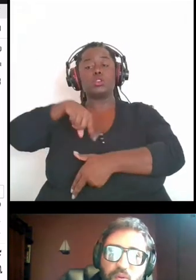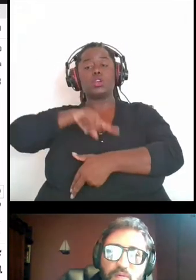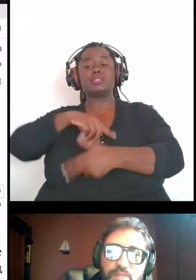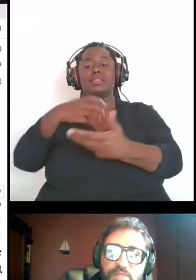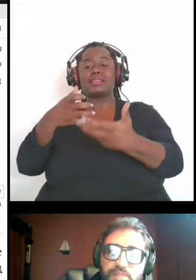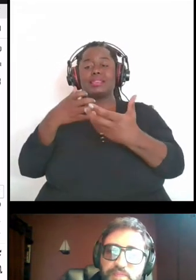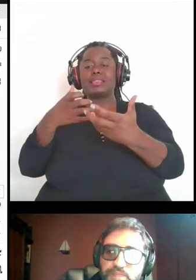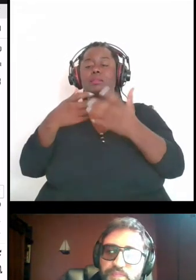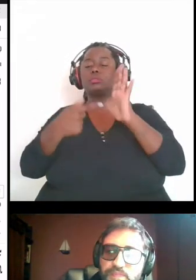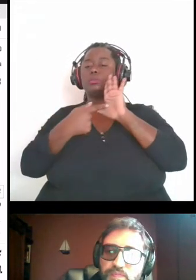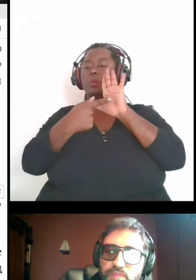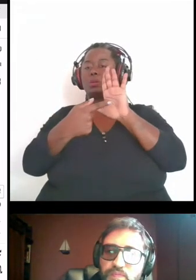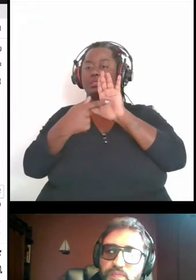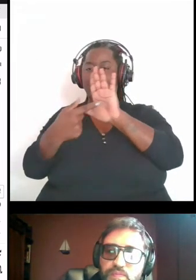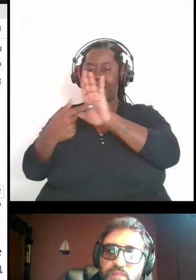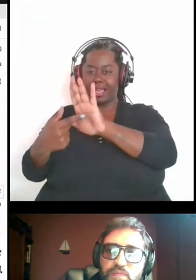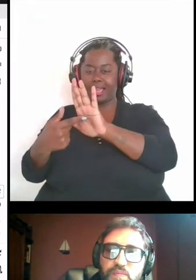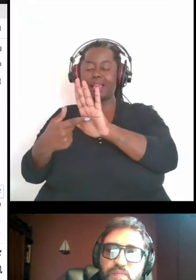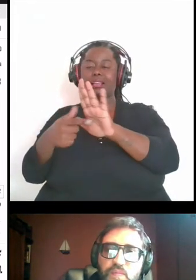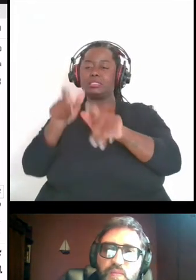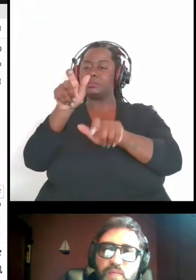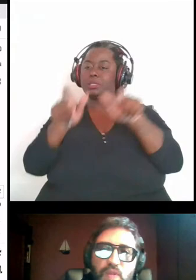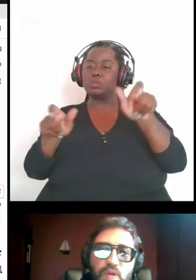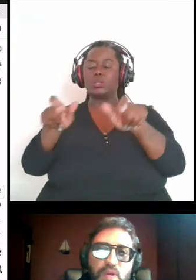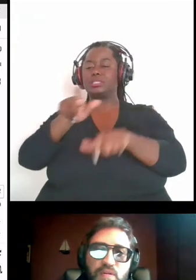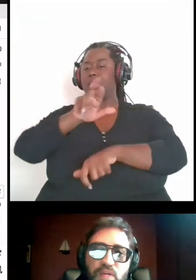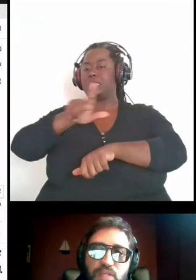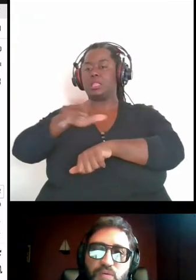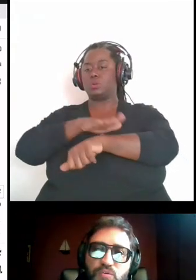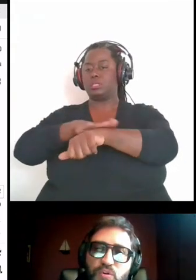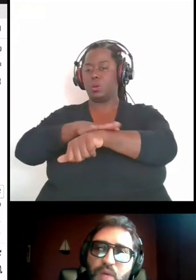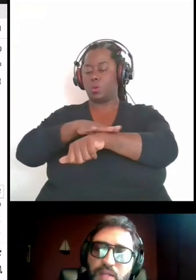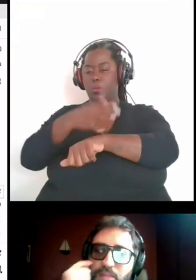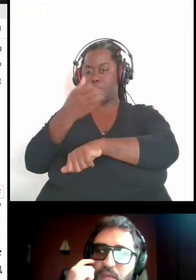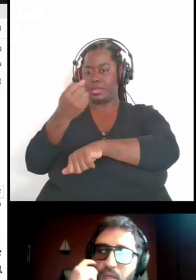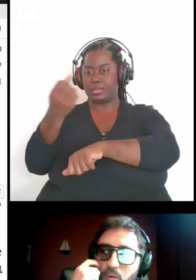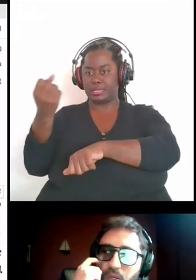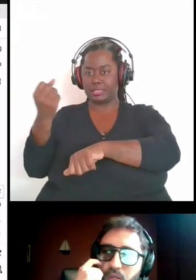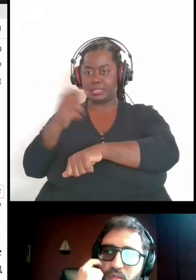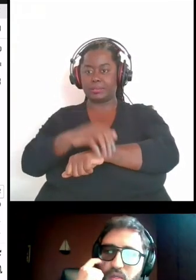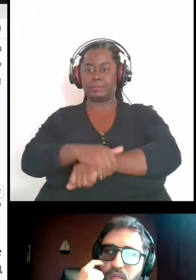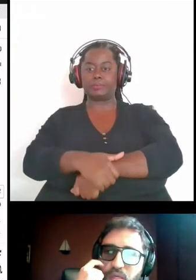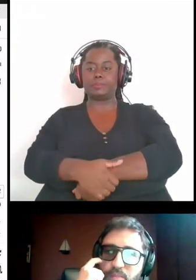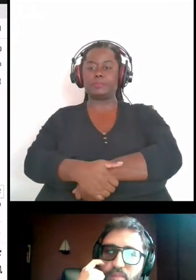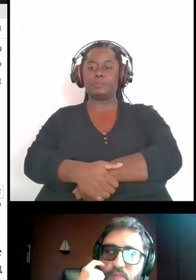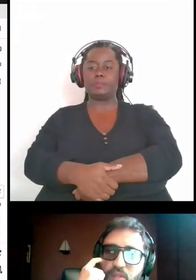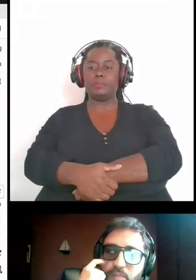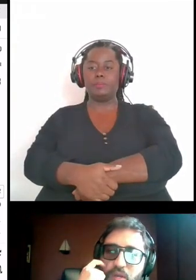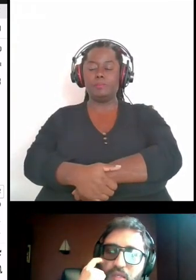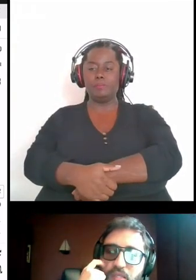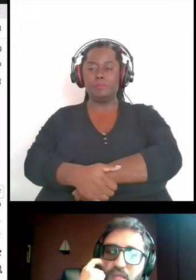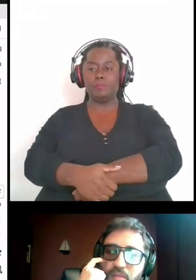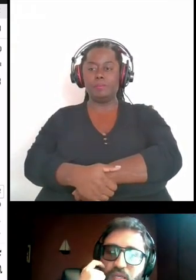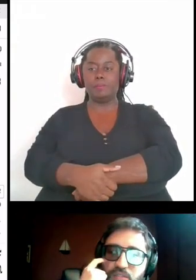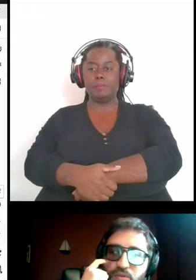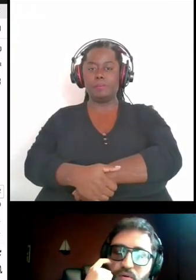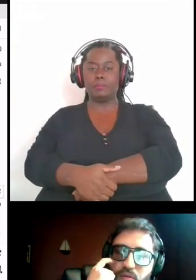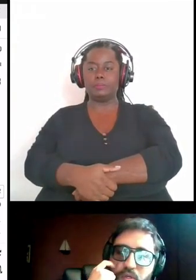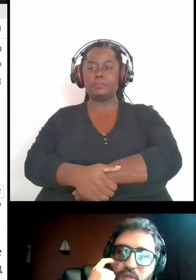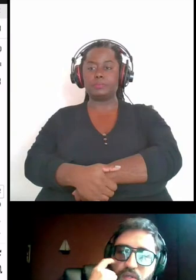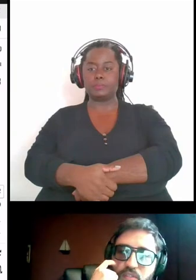express races different races as well with non-white people or colored people